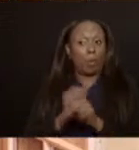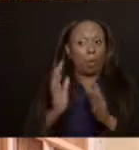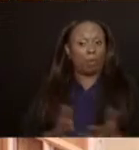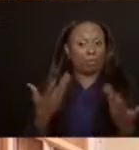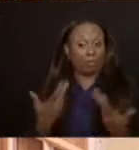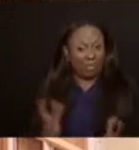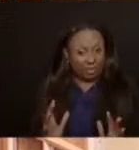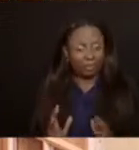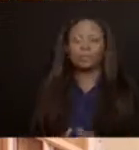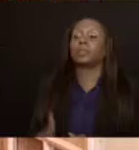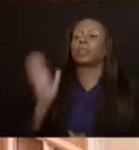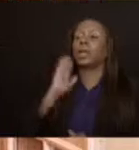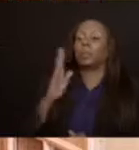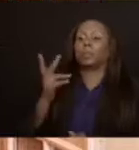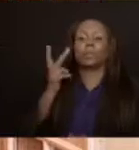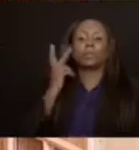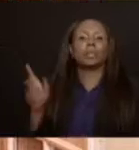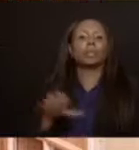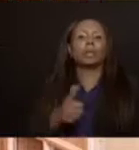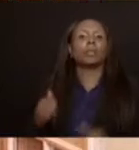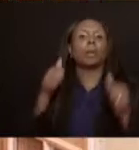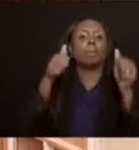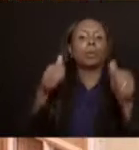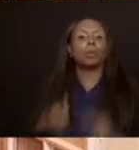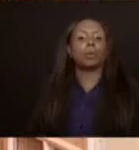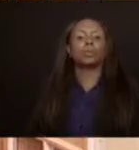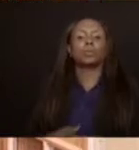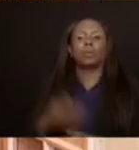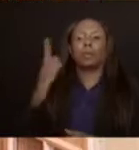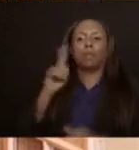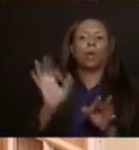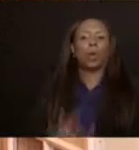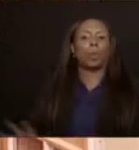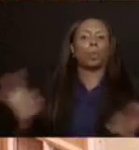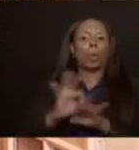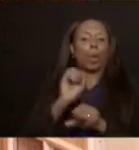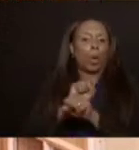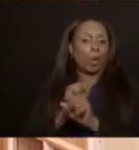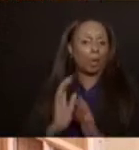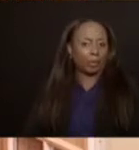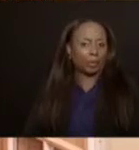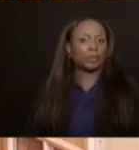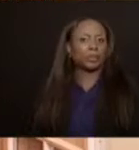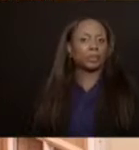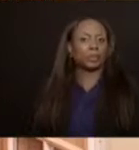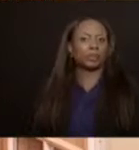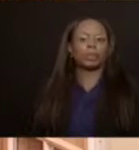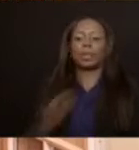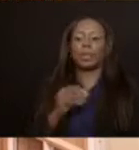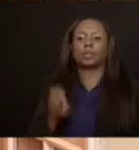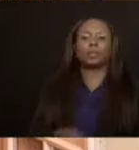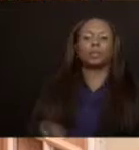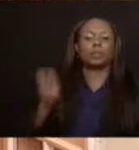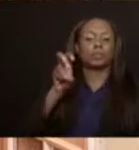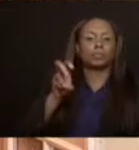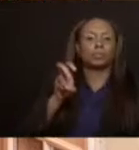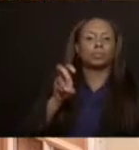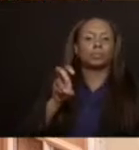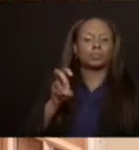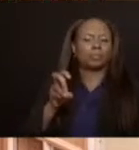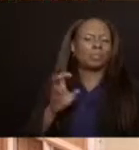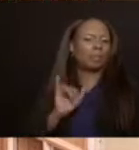we will see a guidance note soon thereafter for frontline workers and also for tourism and hospitality